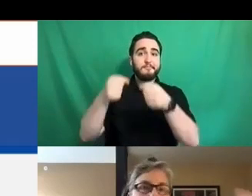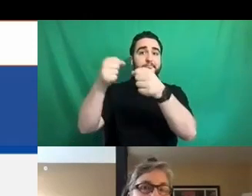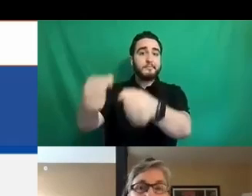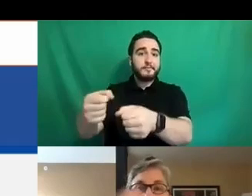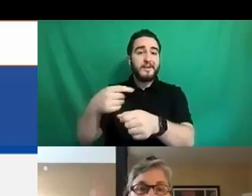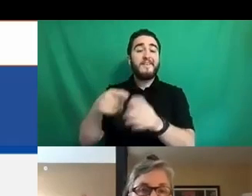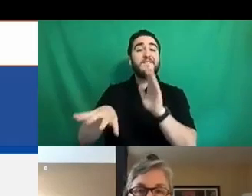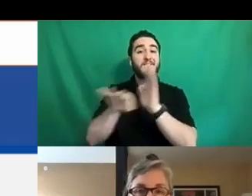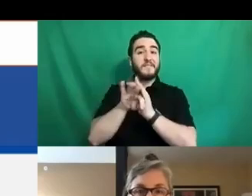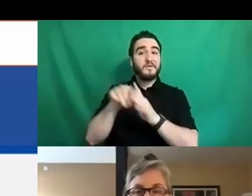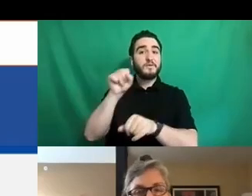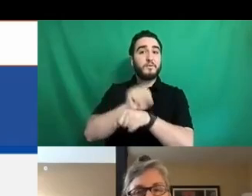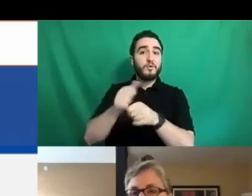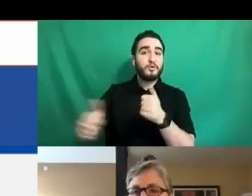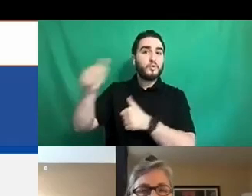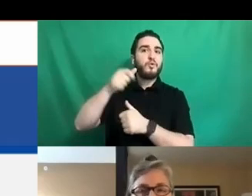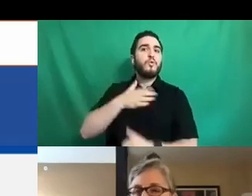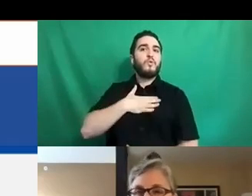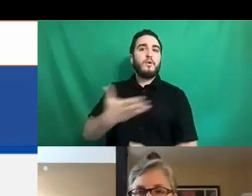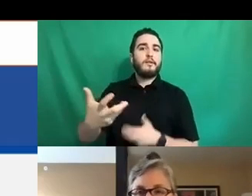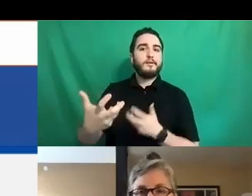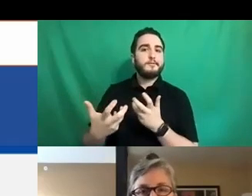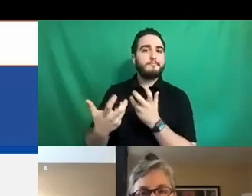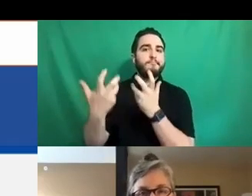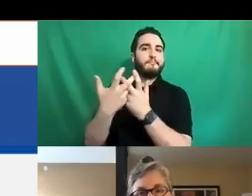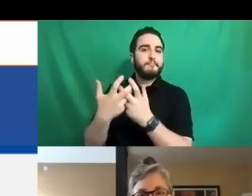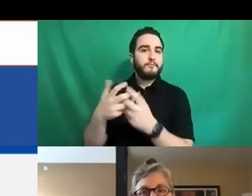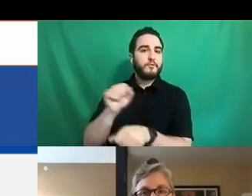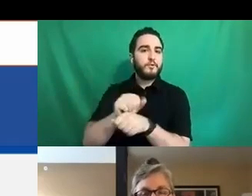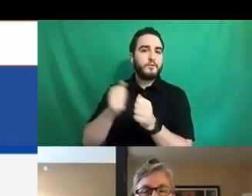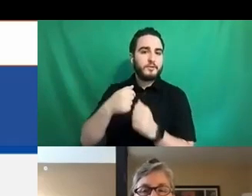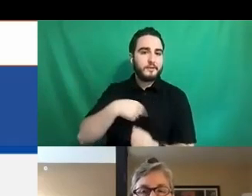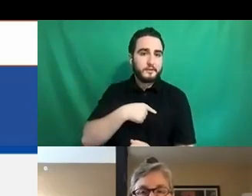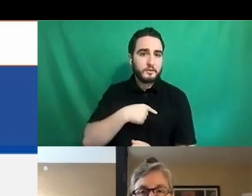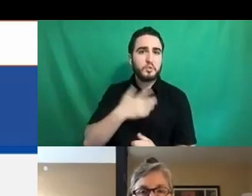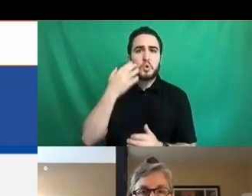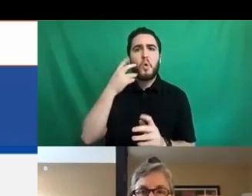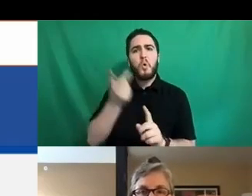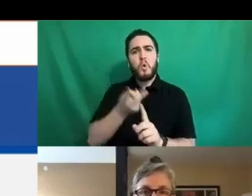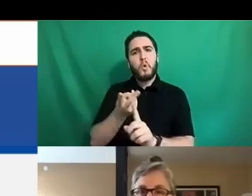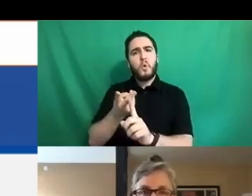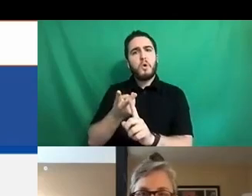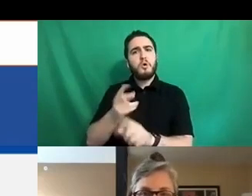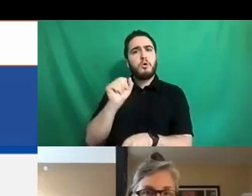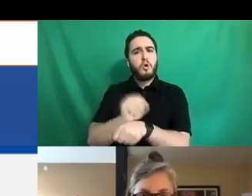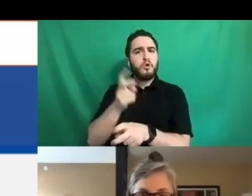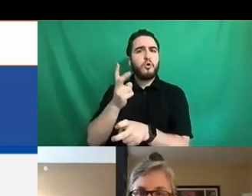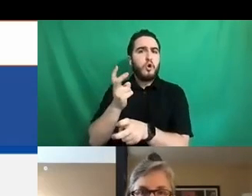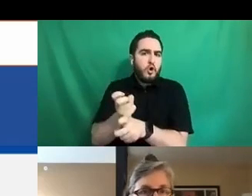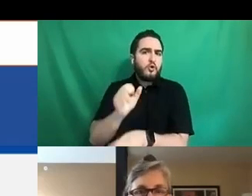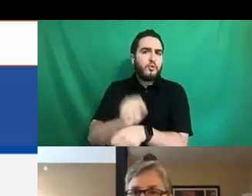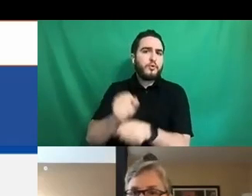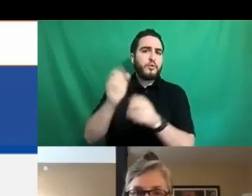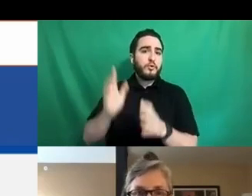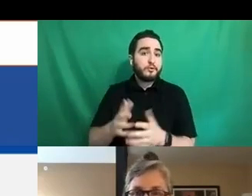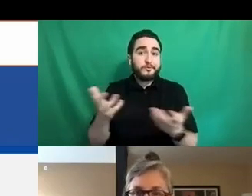employer who was willing to work with us. We weren't matching skills other than we know these are 2 hard workers. We just took whatever job was